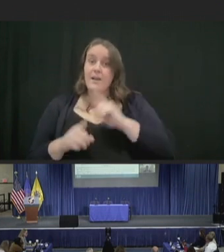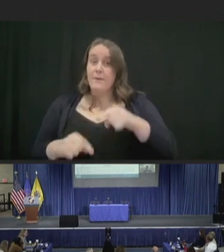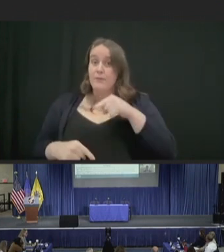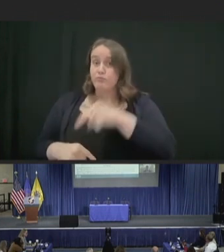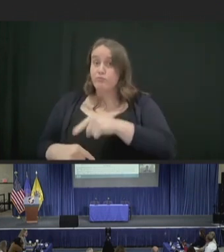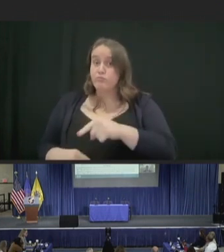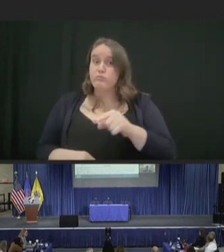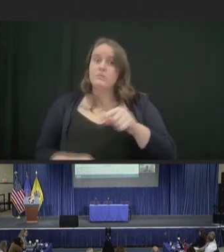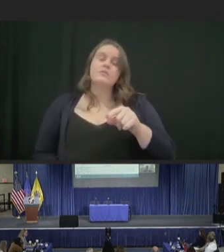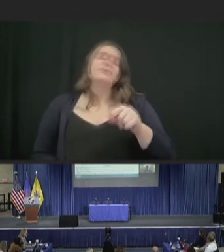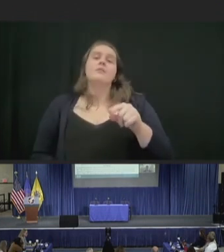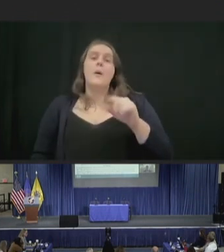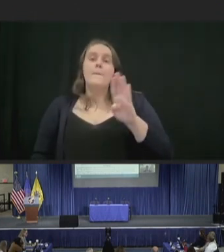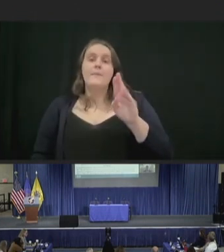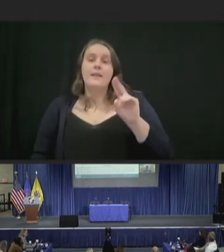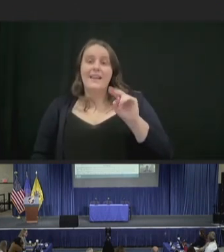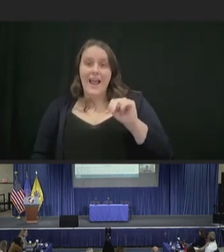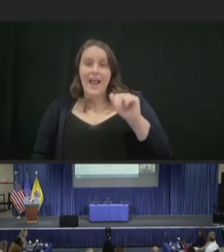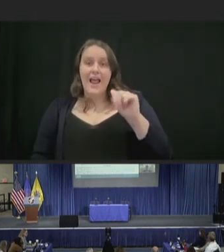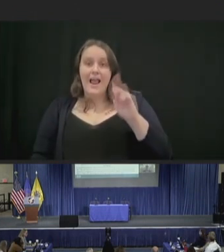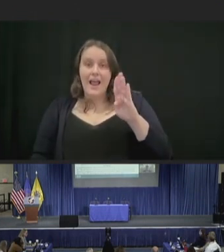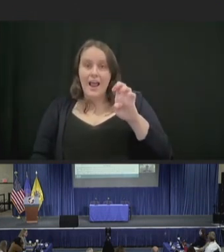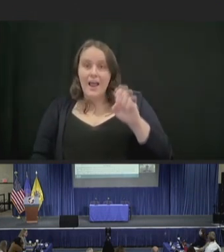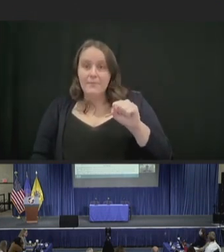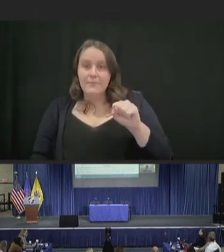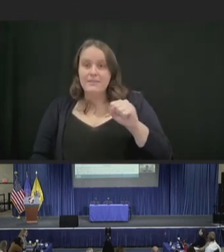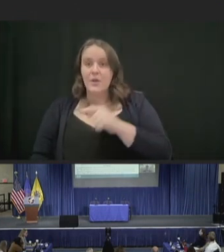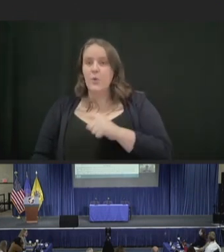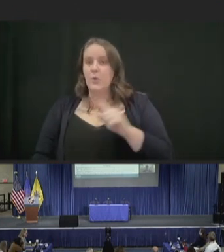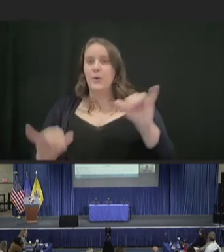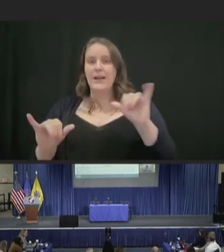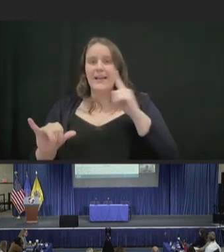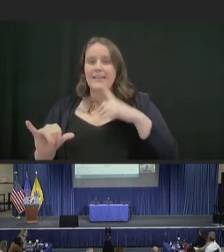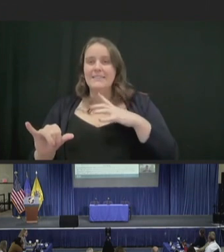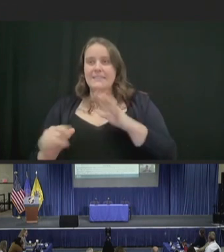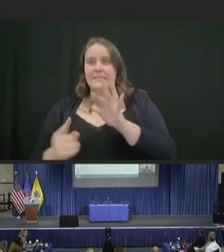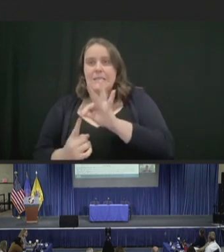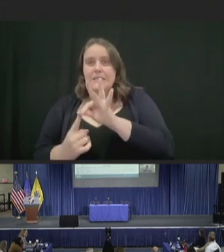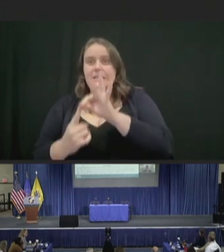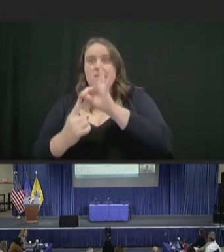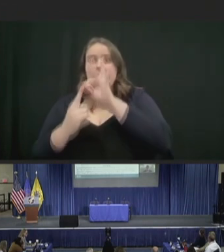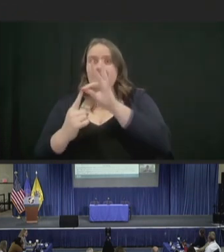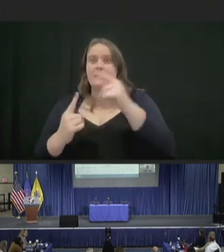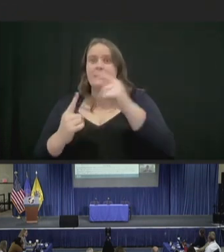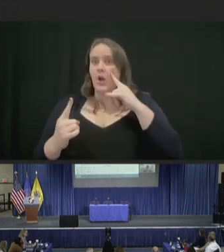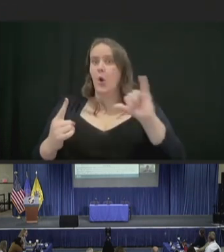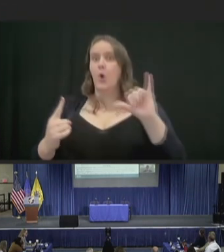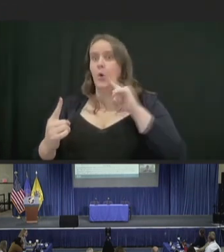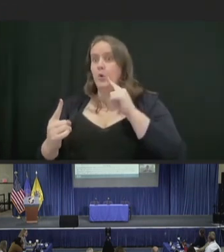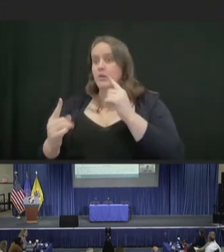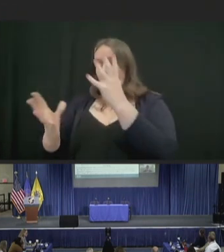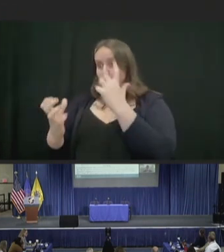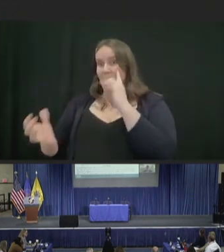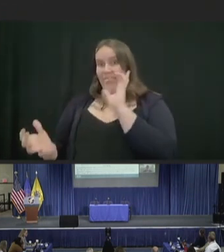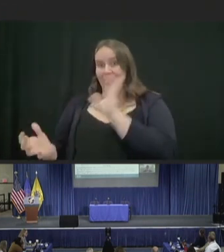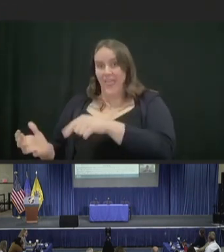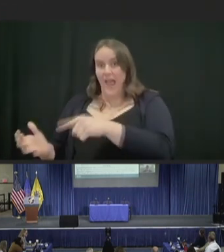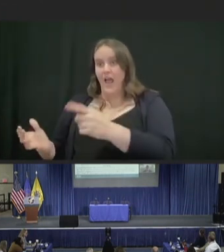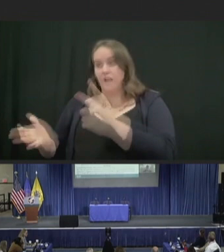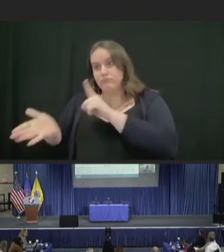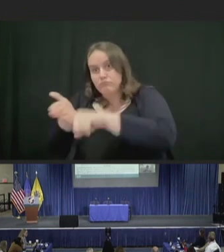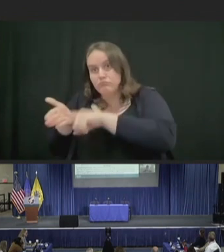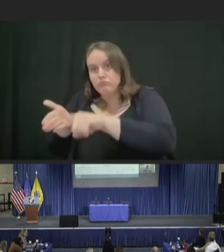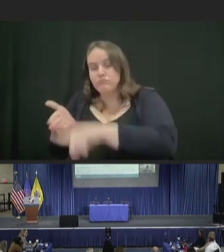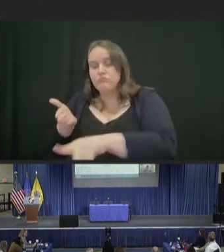our holy grail or goal in our discovery medicine program, and indeed much of the work supported